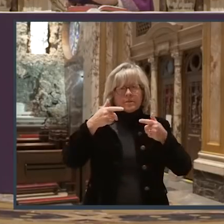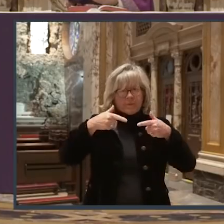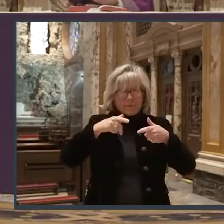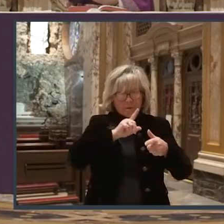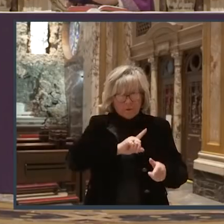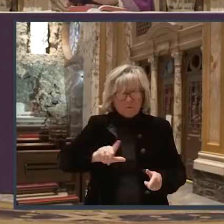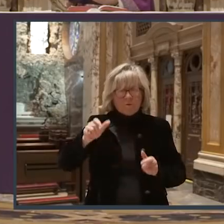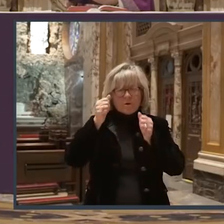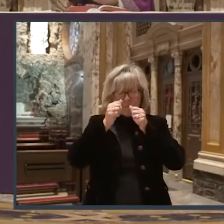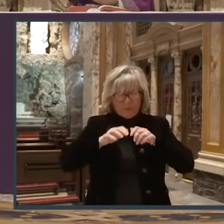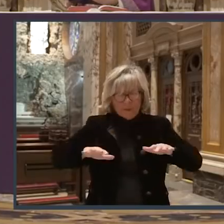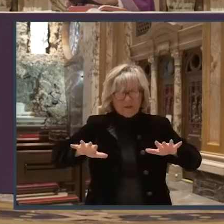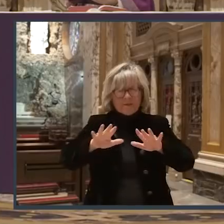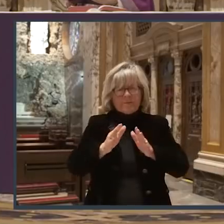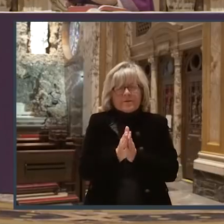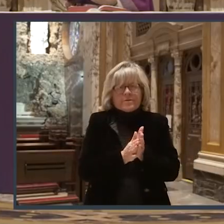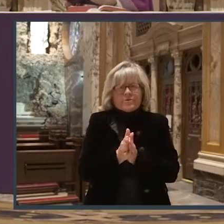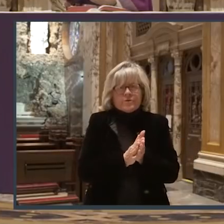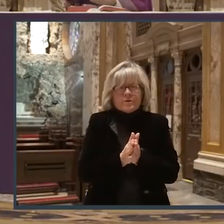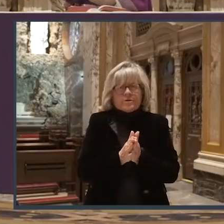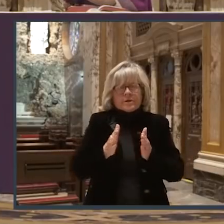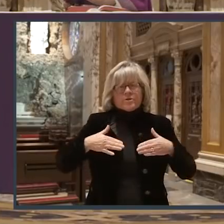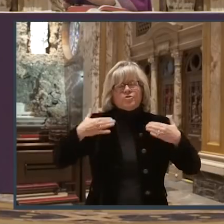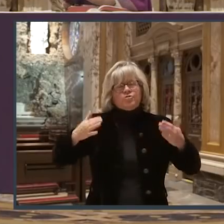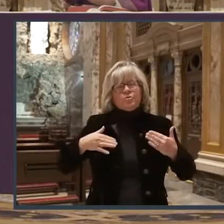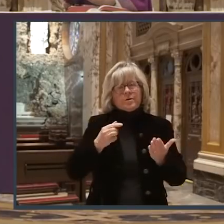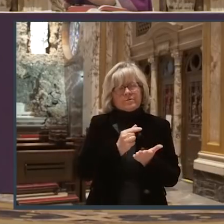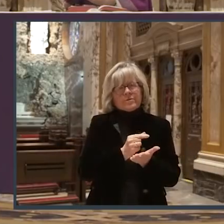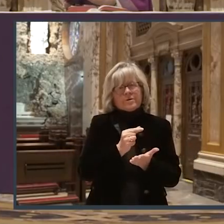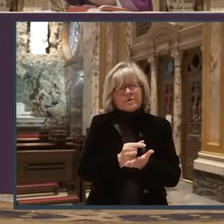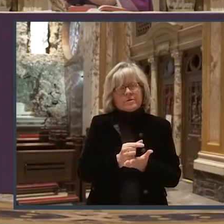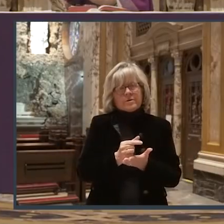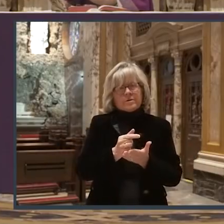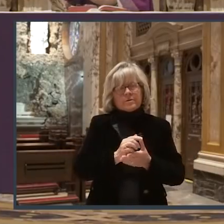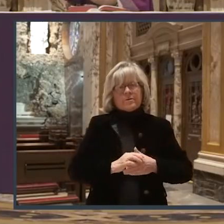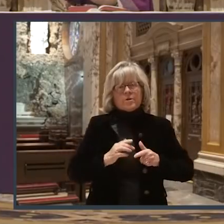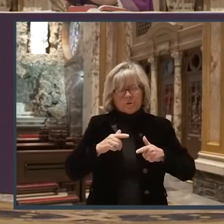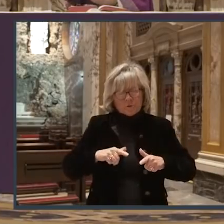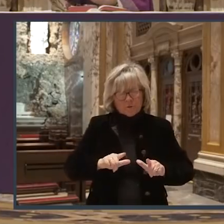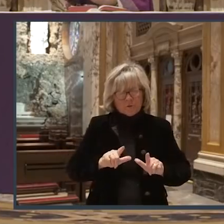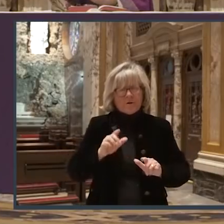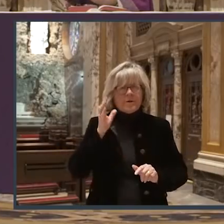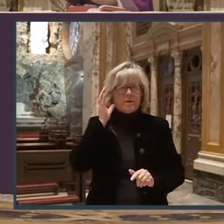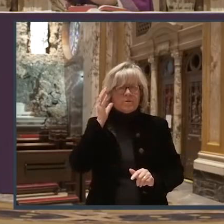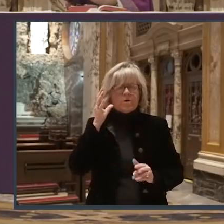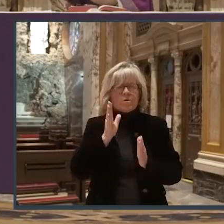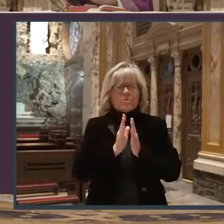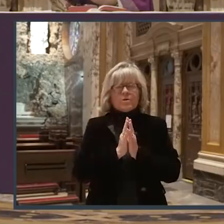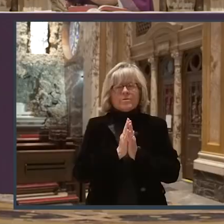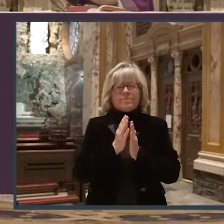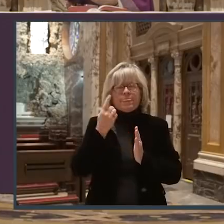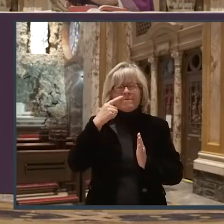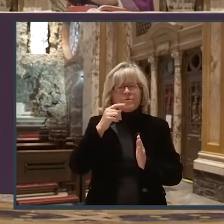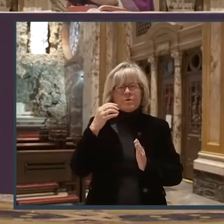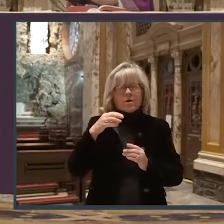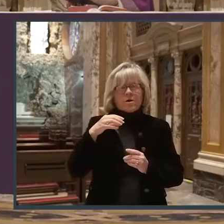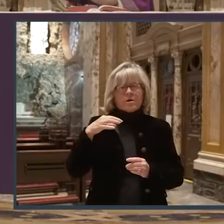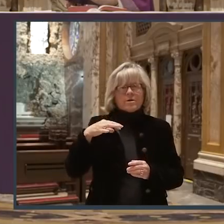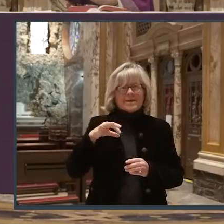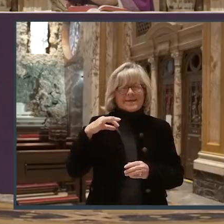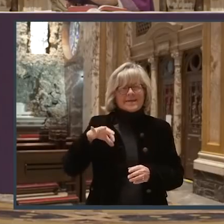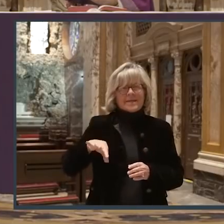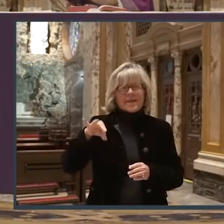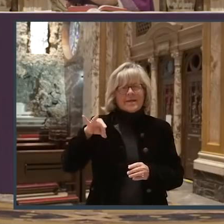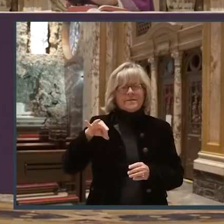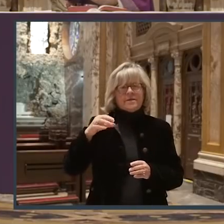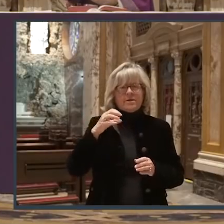zeal and joy for the gospel. Let us pray to the Lord. Lord, hear our prayer. For our elected officials, may